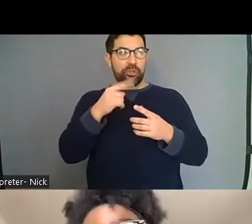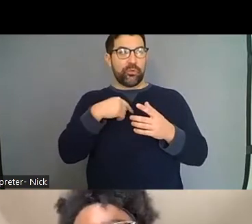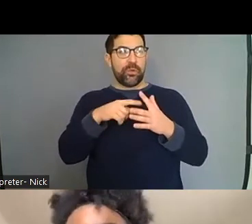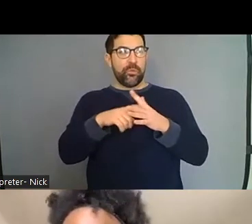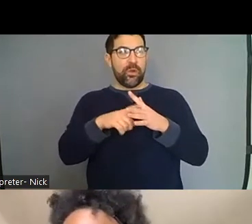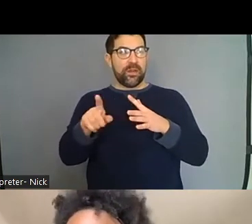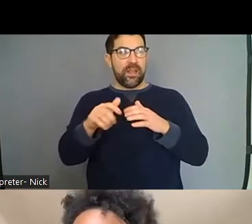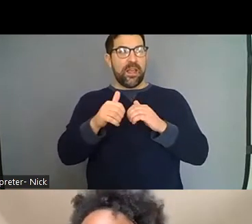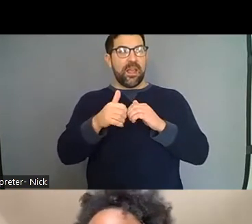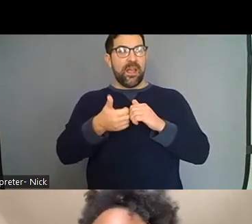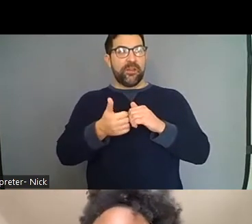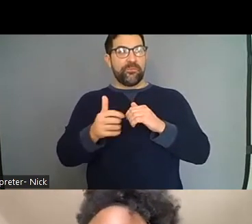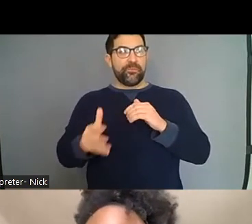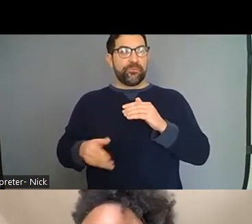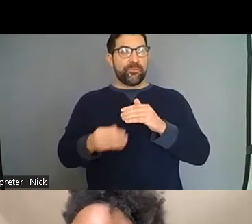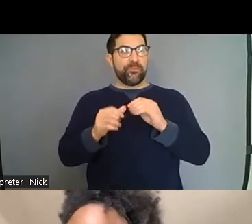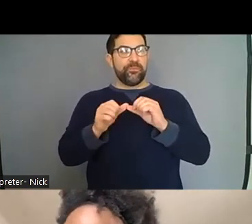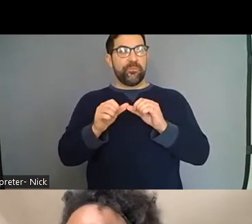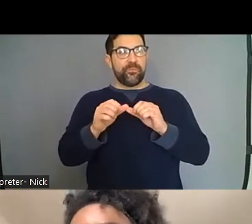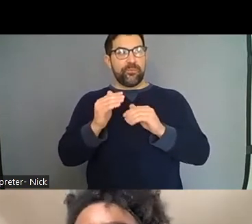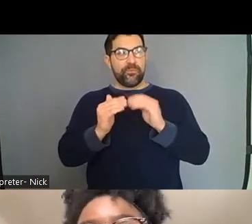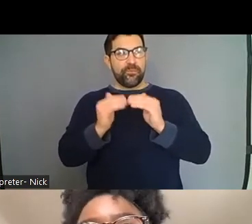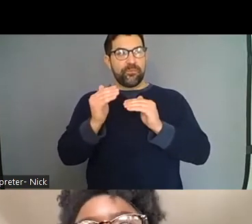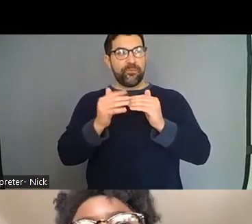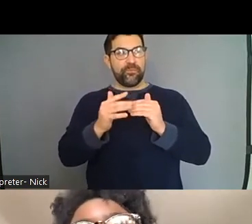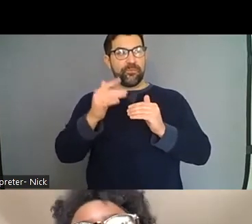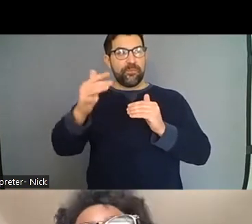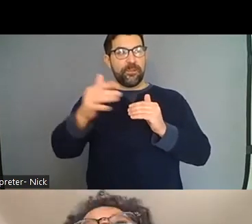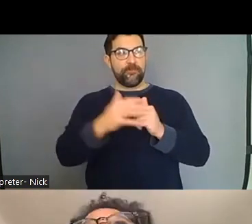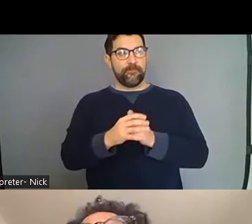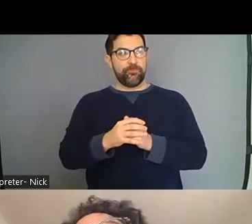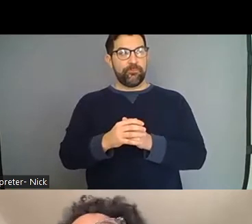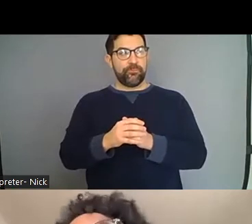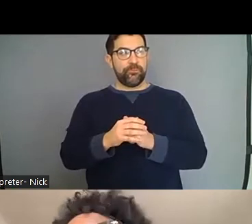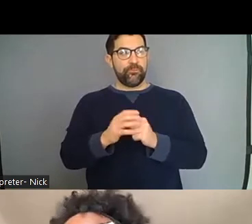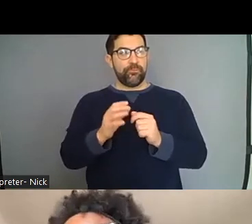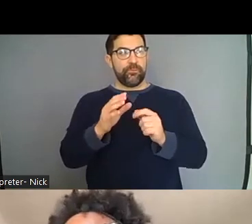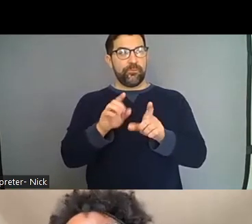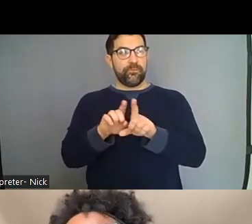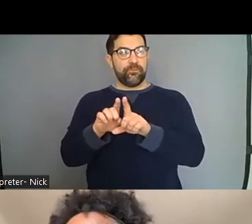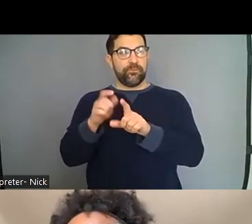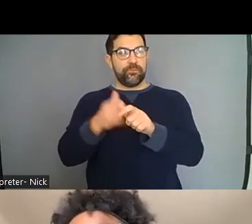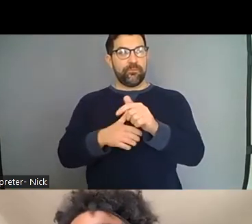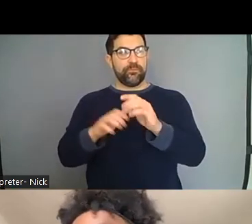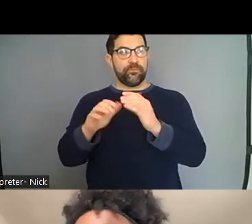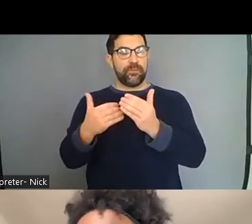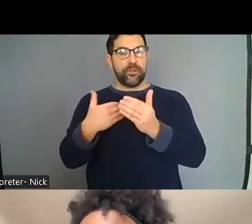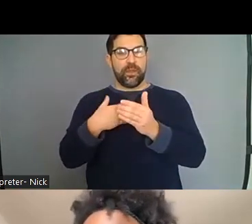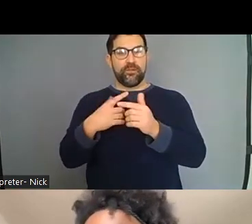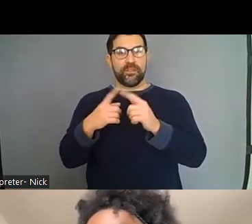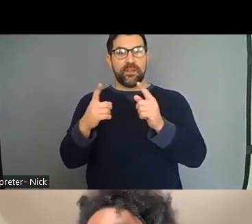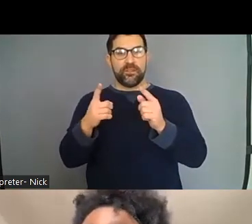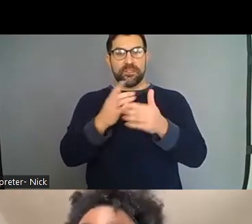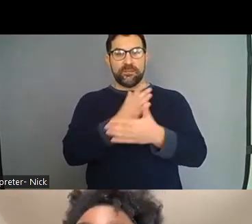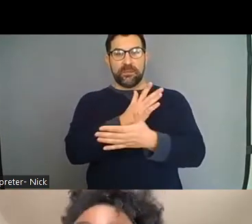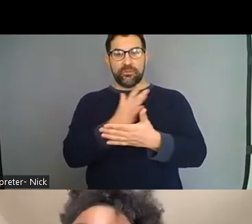do we build off of that, and how do we continue building off of that? And then also each class will have different spectrums.